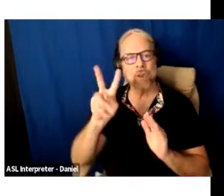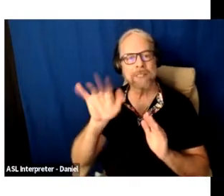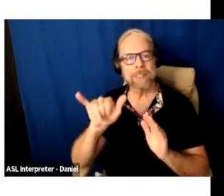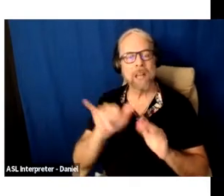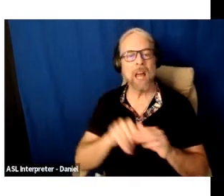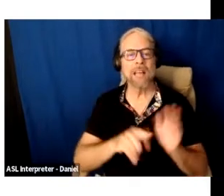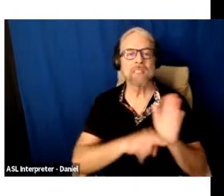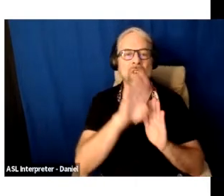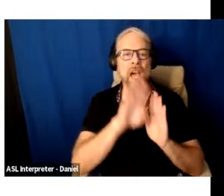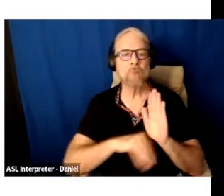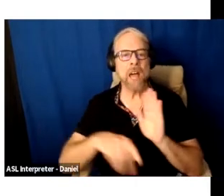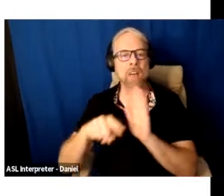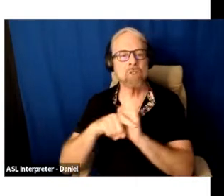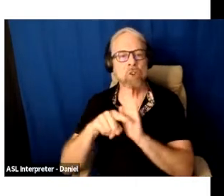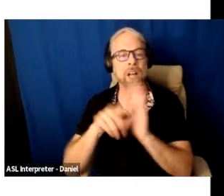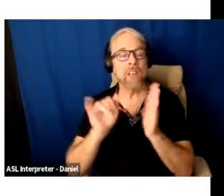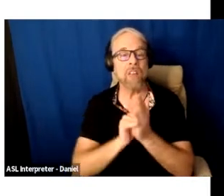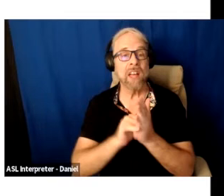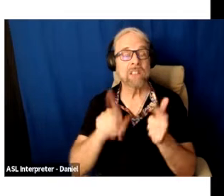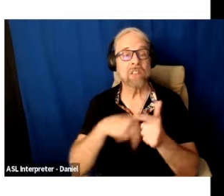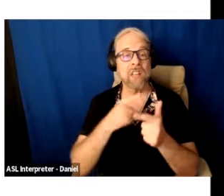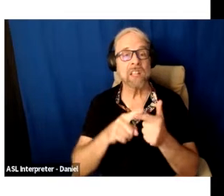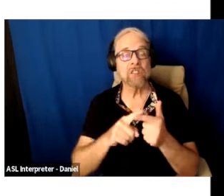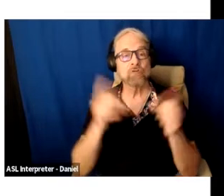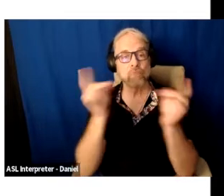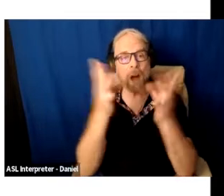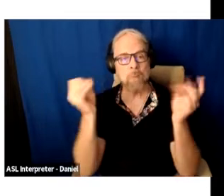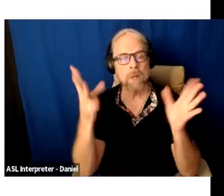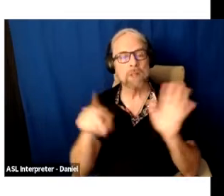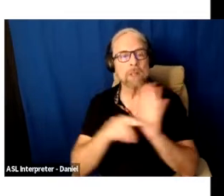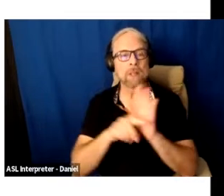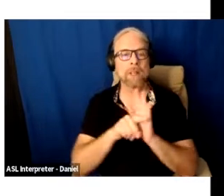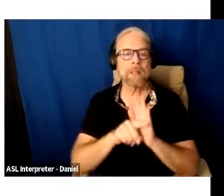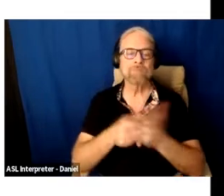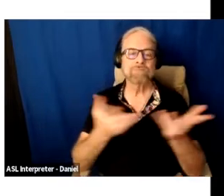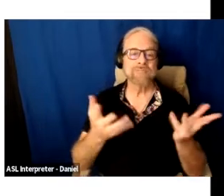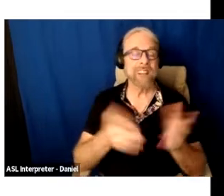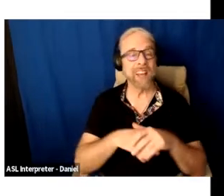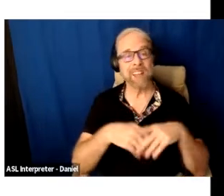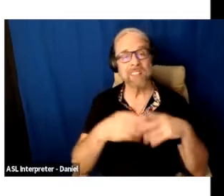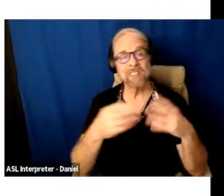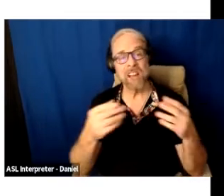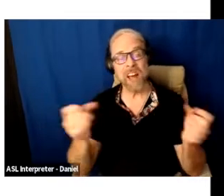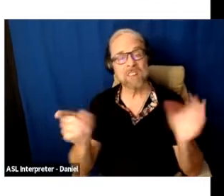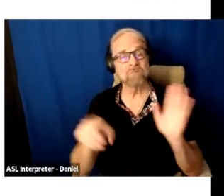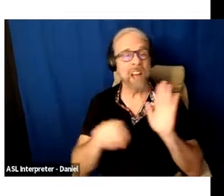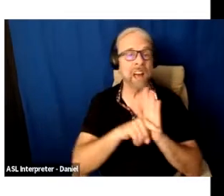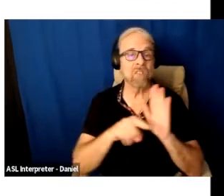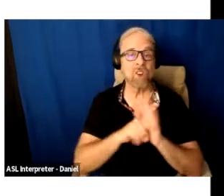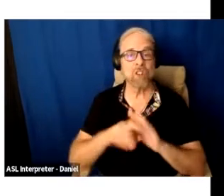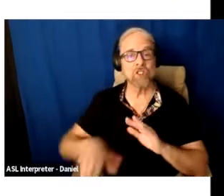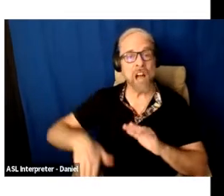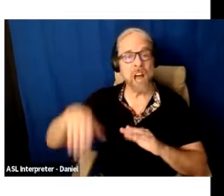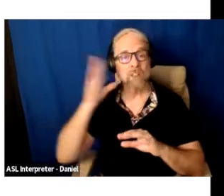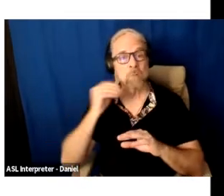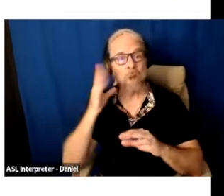developmental adversity is those traumas, those adversities like adverse childhood experiences. So some adverse childhood experiences rise